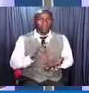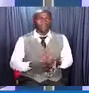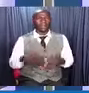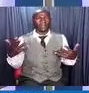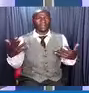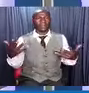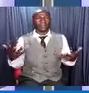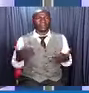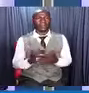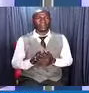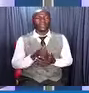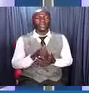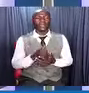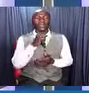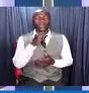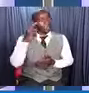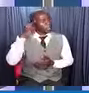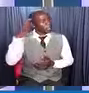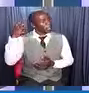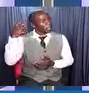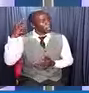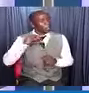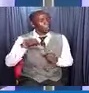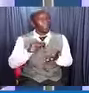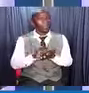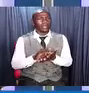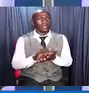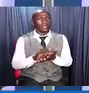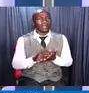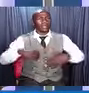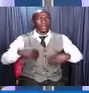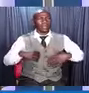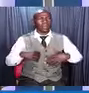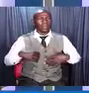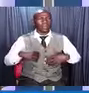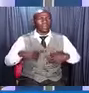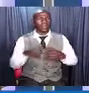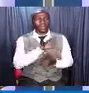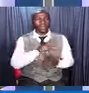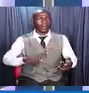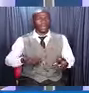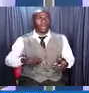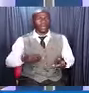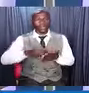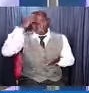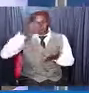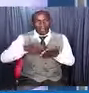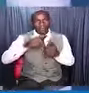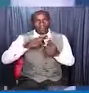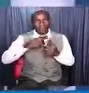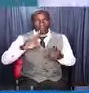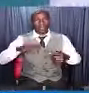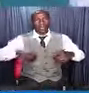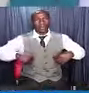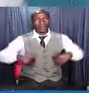Hallelujah. Hallelujah. Usiwaze hayo. Don't think about that. Jifurahishe kwa Bwana. Just delight yourself in the Lord. Mimi nimejifunza kujifurahisha. I have learned to delight